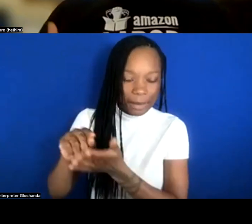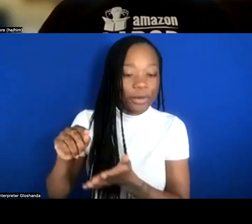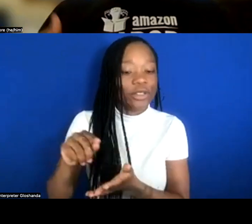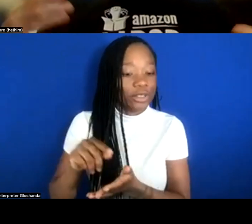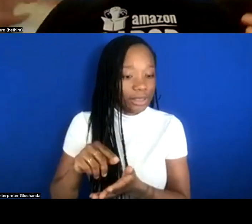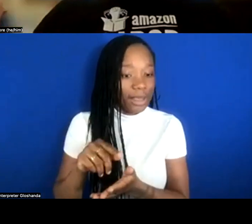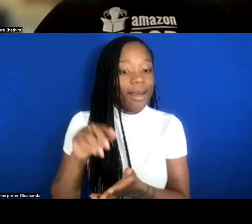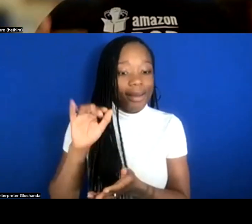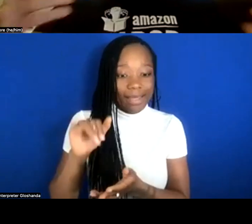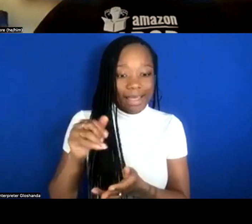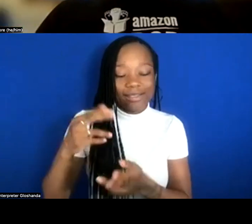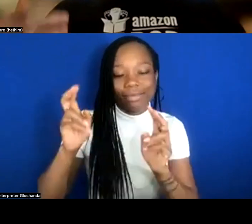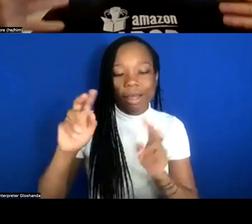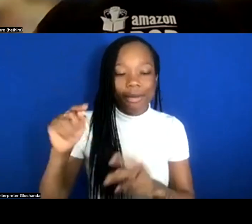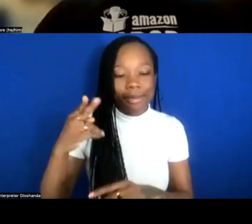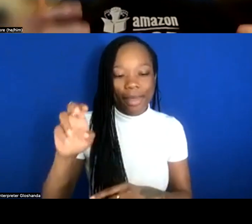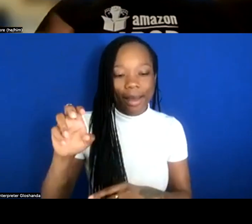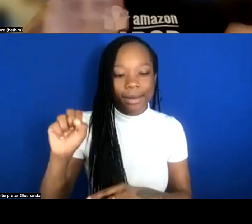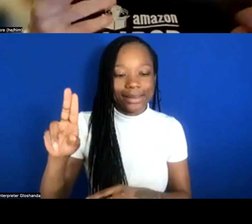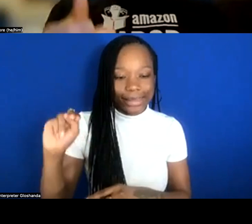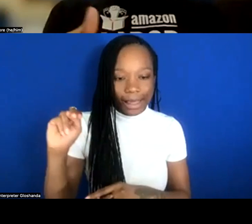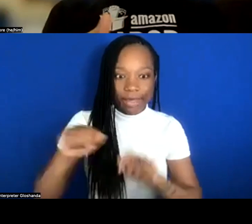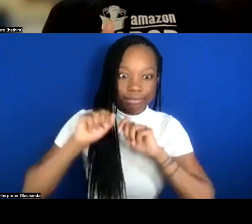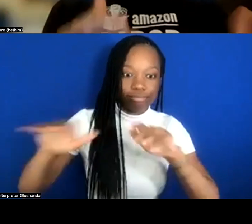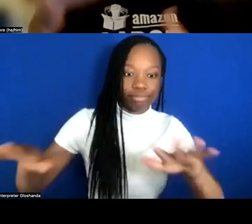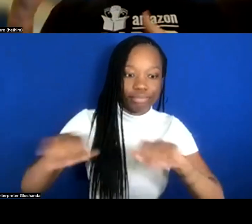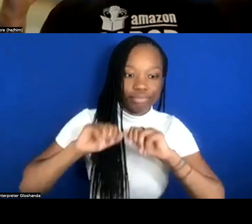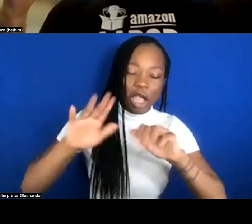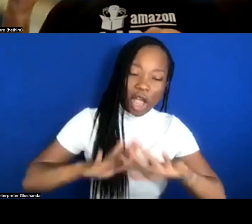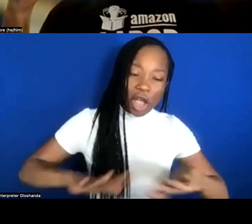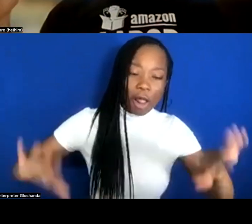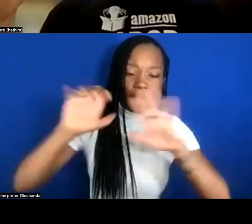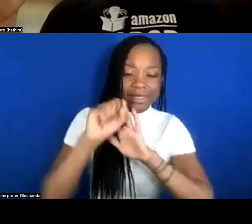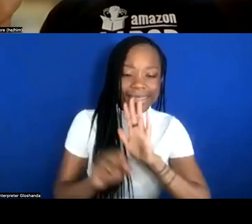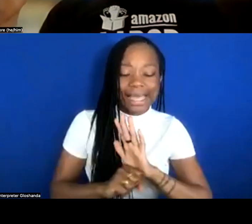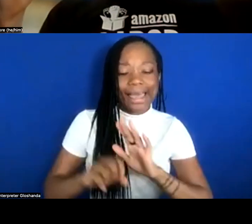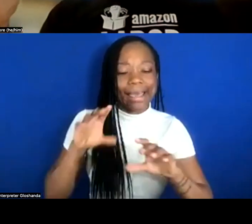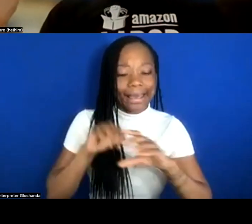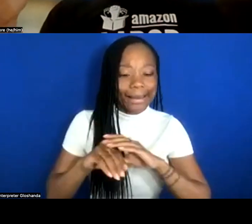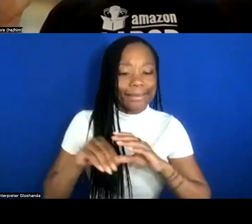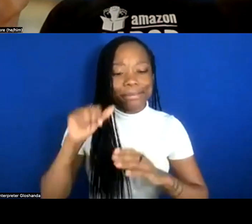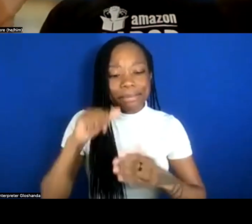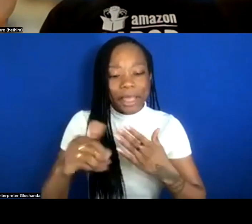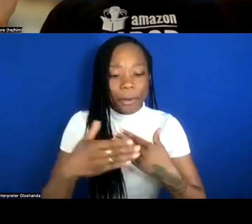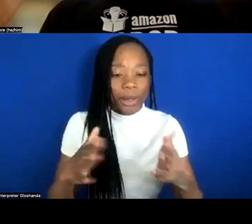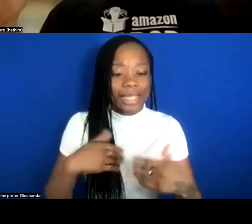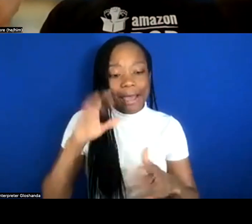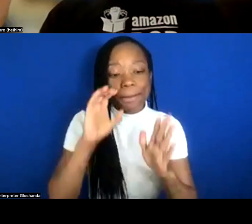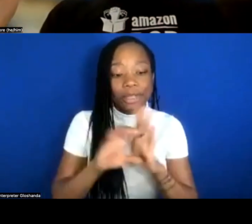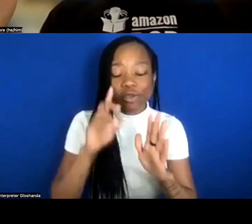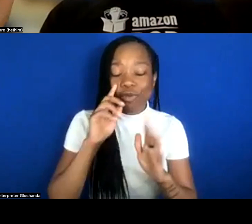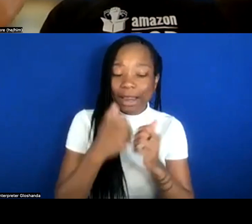across the state in hundreds of thousands, put in people's mailboxes, which had pictures of everybody in the local jail,